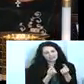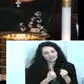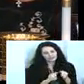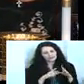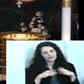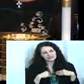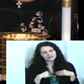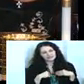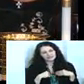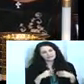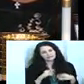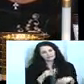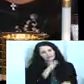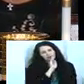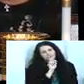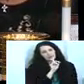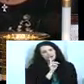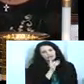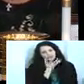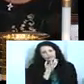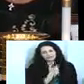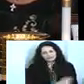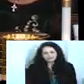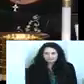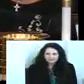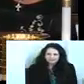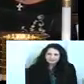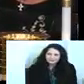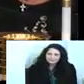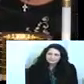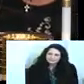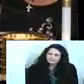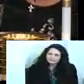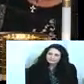are. Hallelujah.